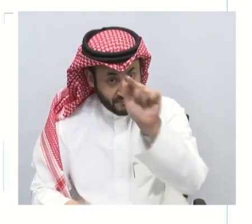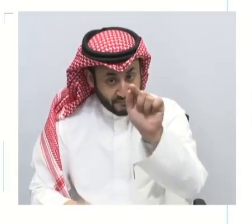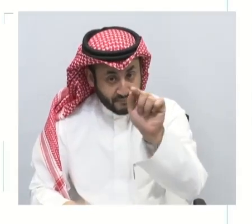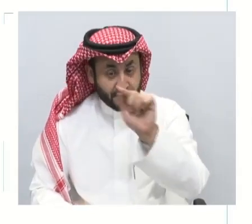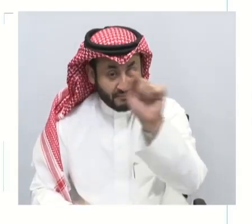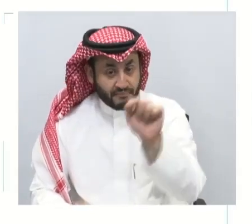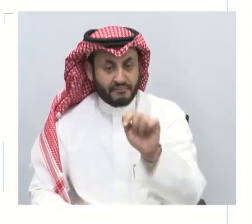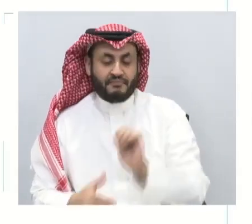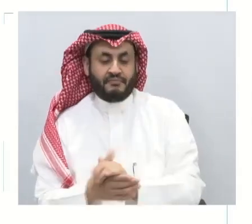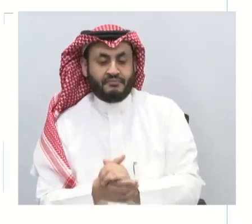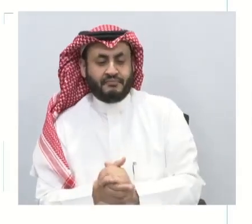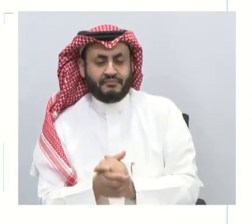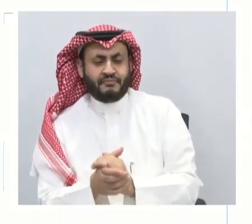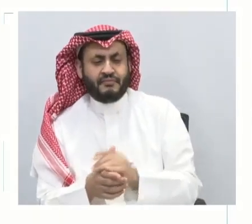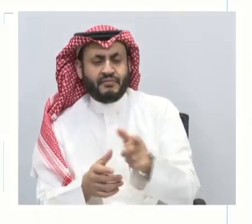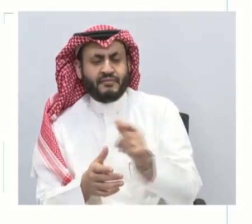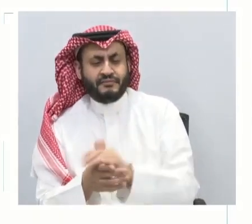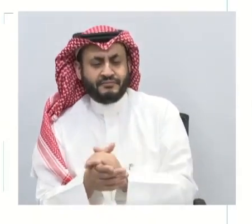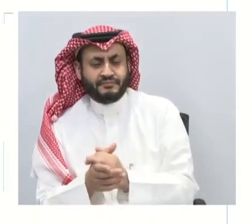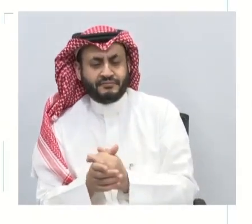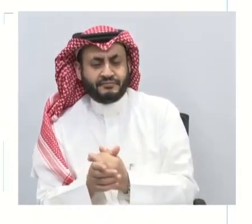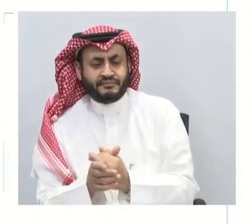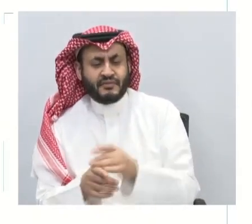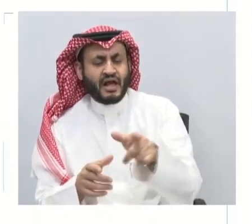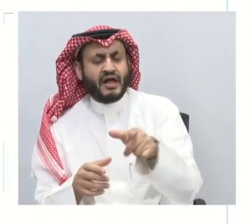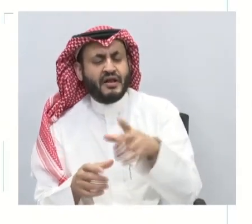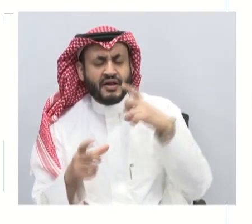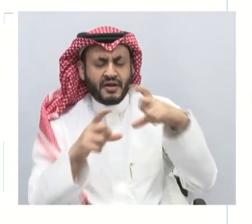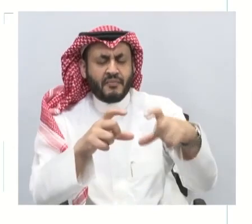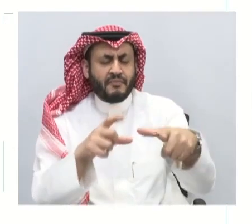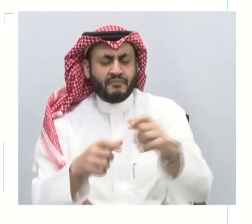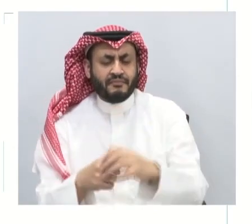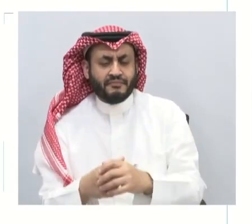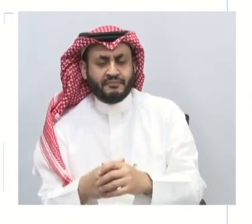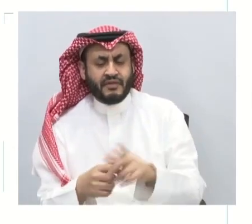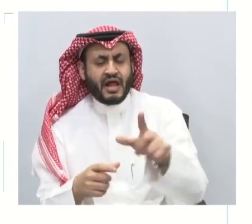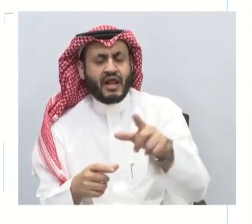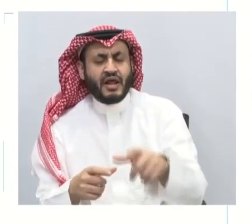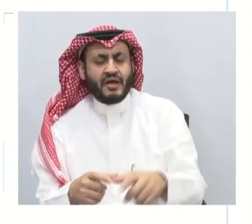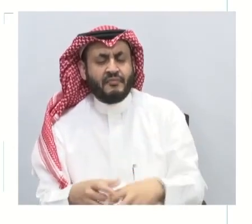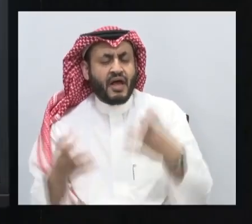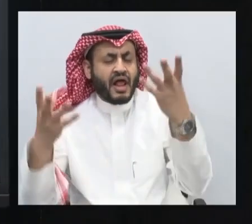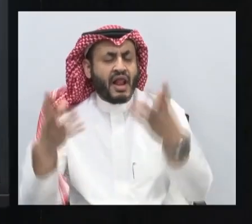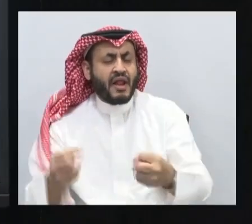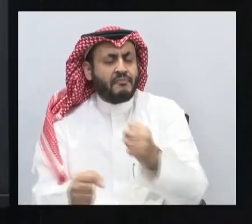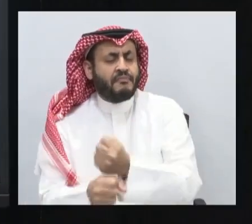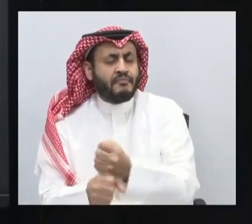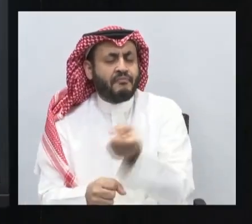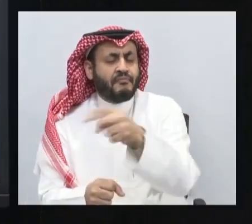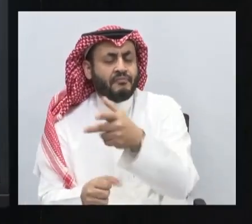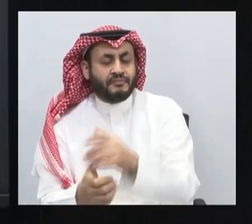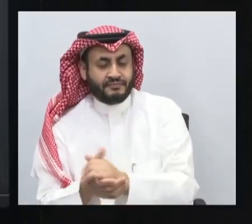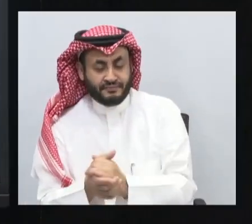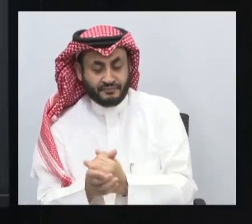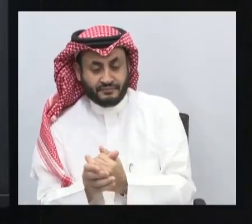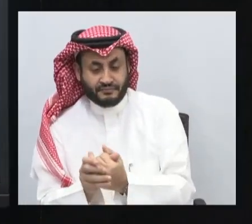What is the question that you can ask? You can ask like this. What will you do this weekend? Here, look at the information question